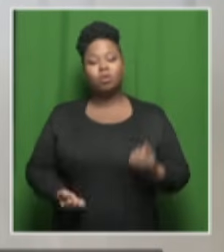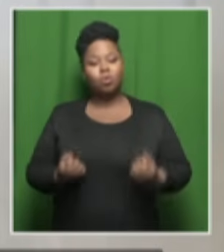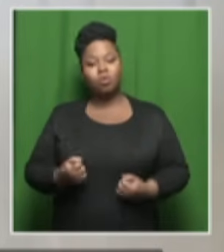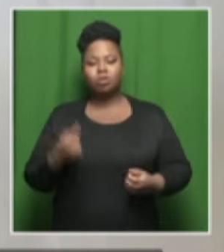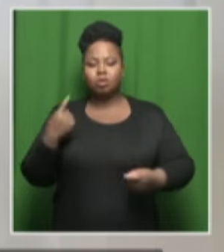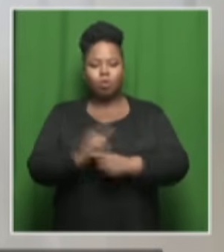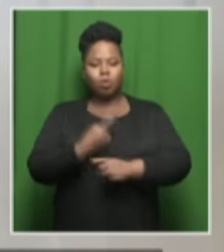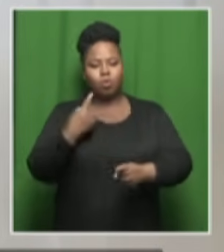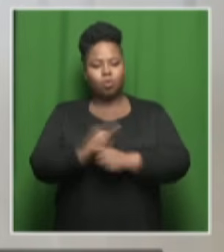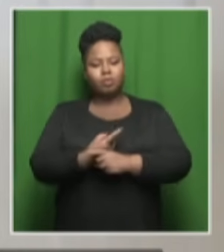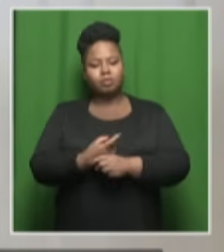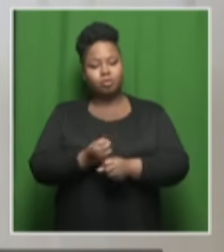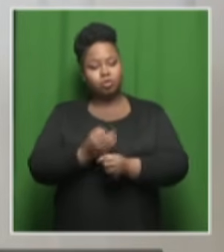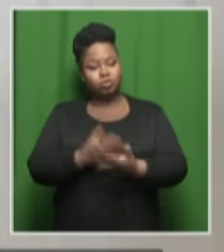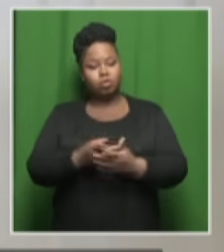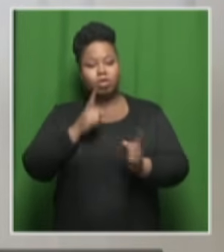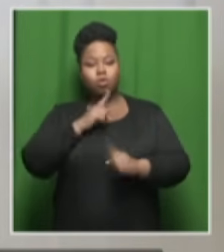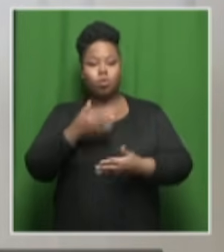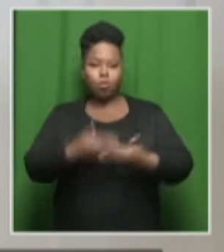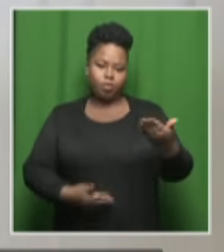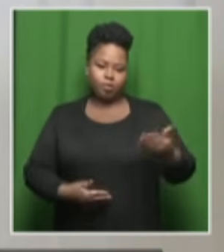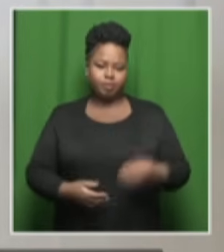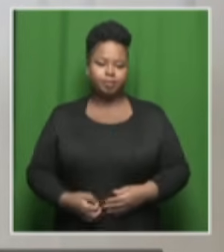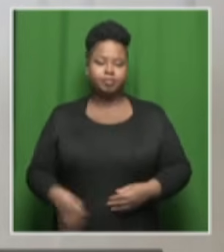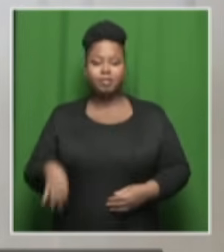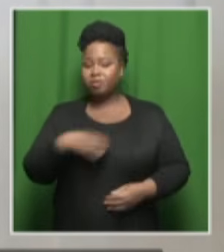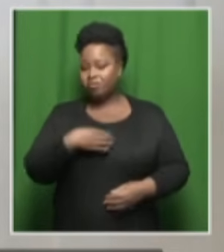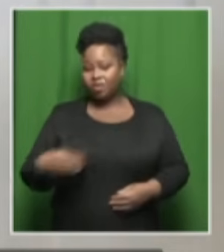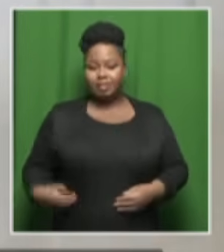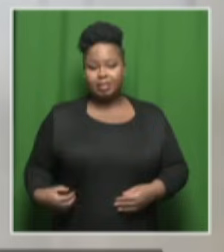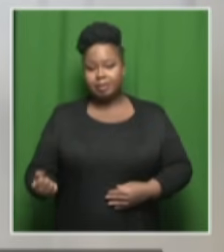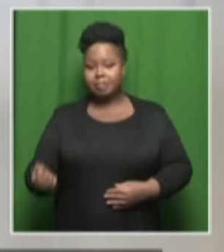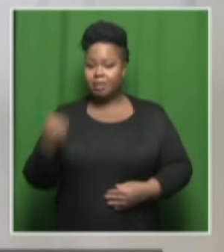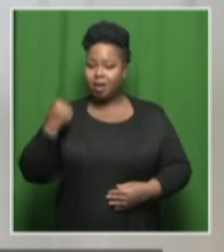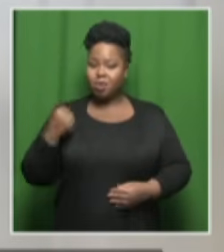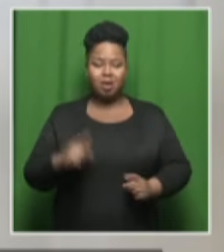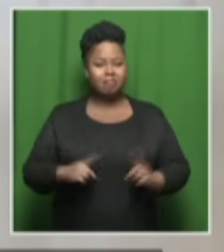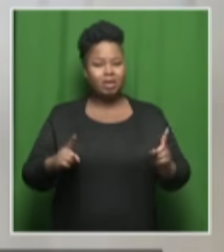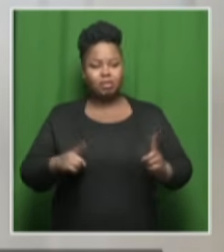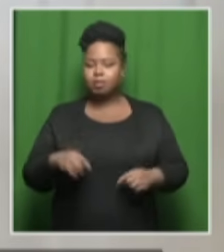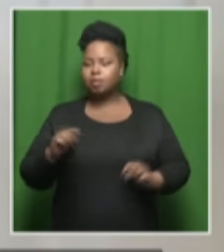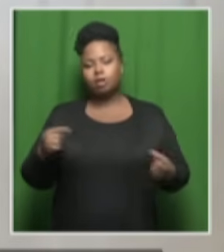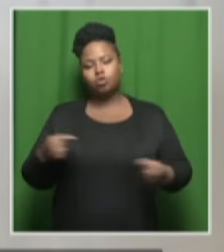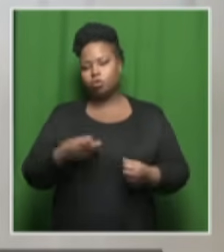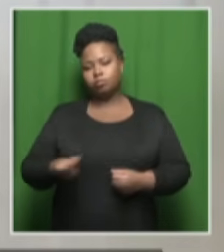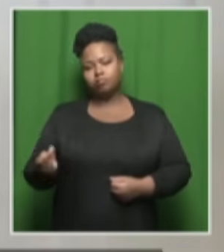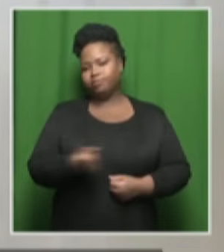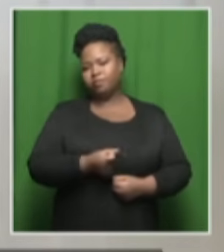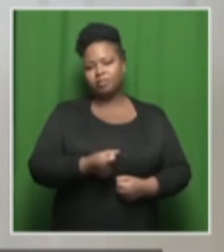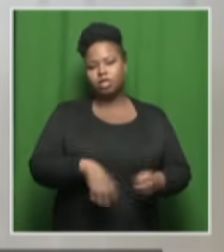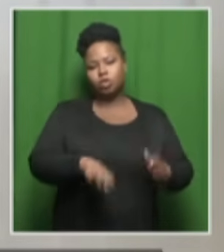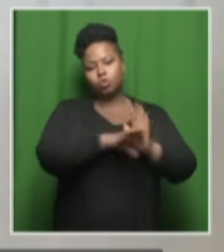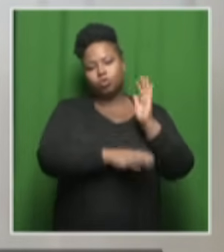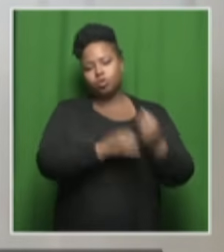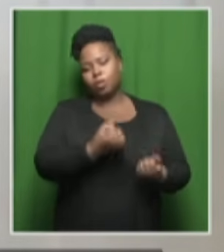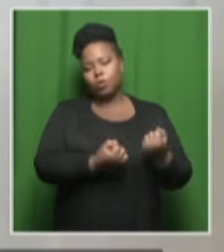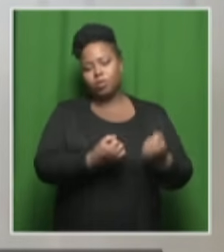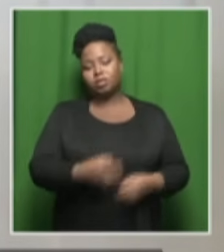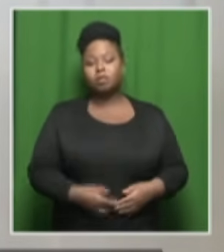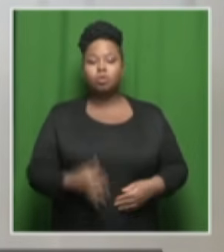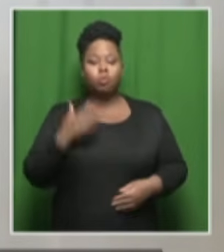who's going to issue out orders. The president may have those powers, but those powers do not supersede what the court has done. So in this instance, once the